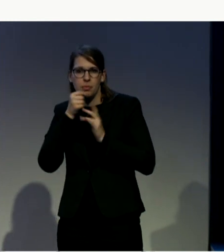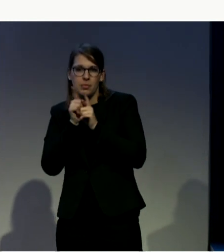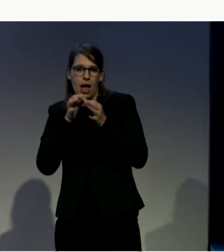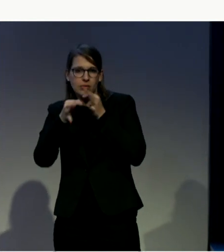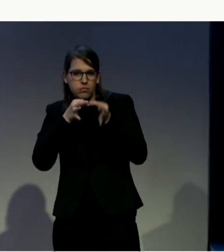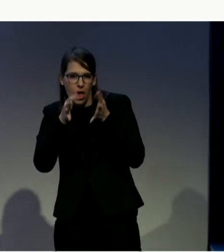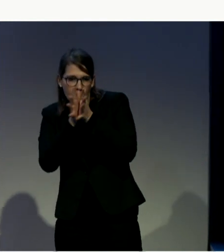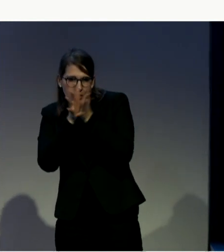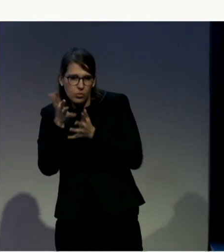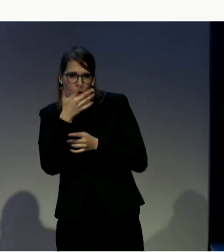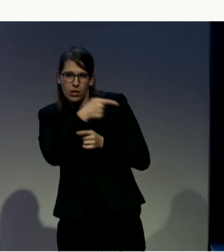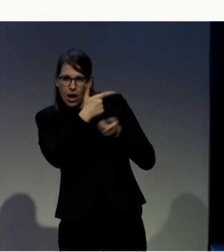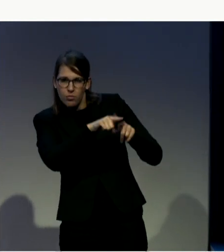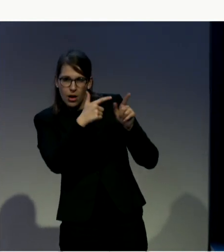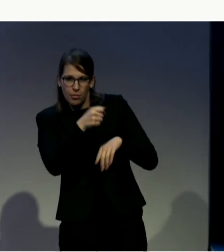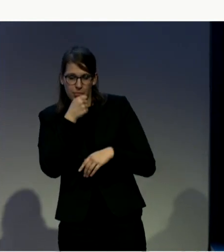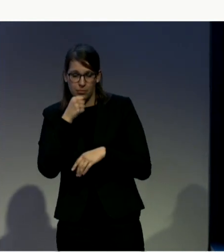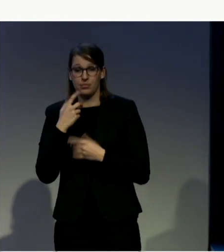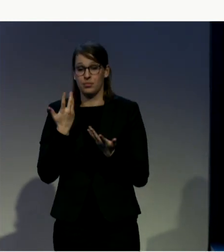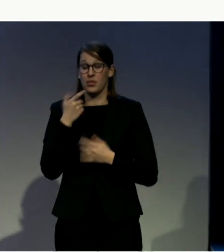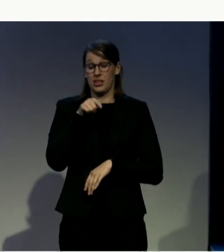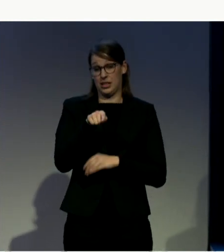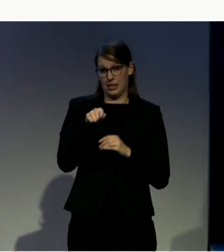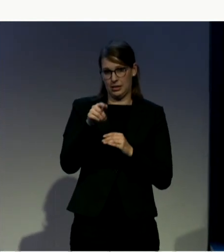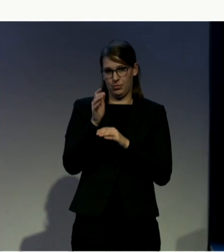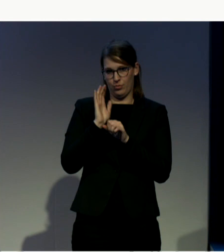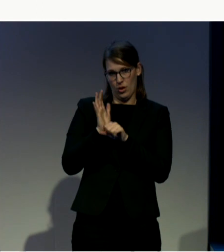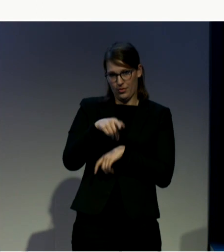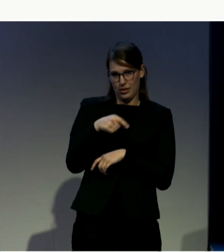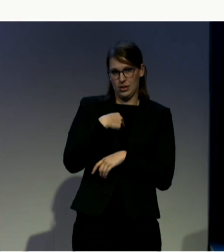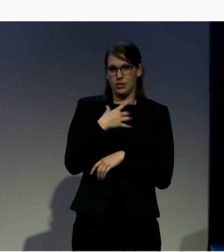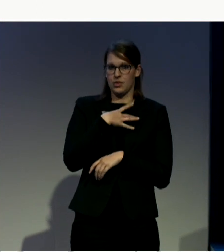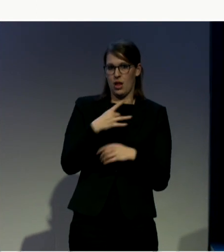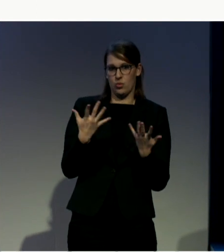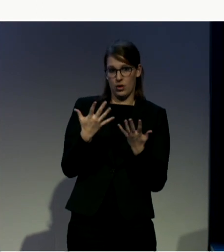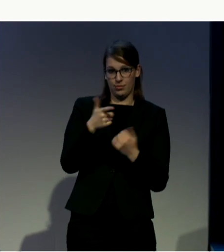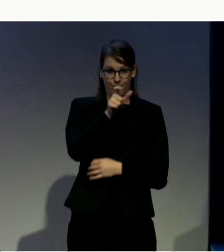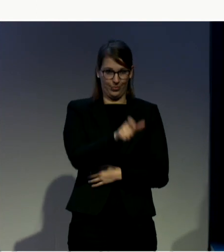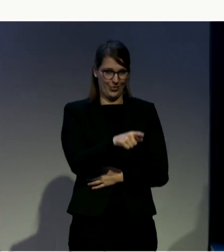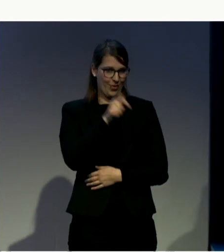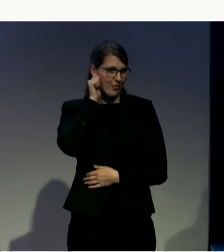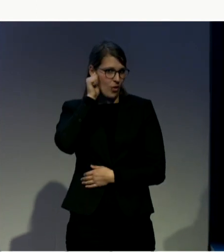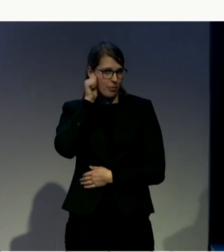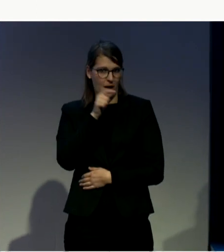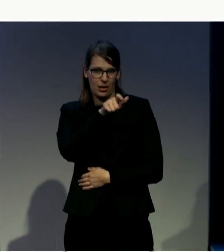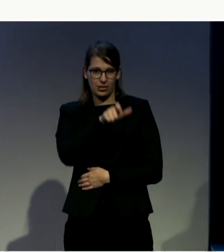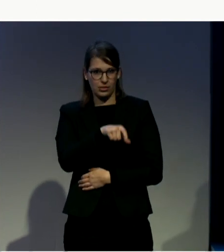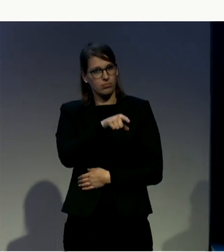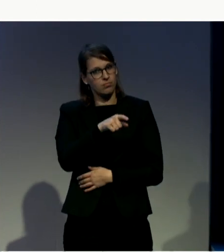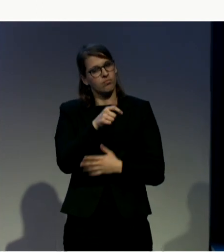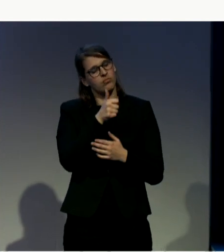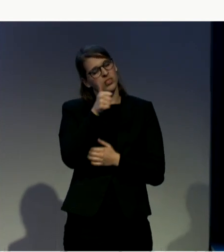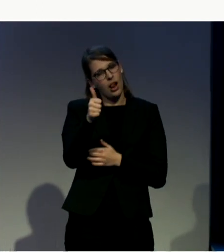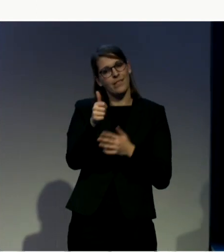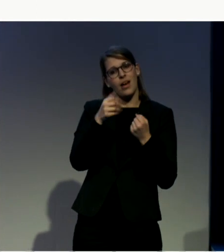about this film is the person who's in the film, the subject of the film, is their own narrator, and they